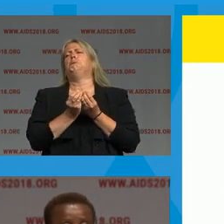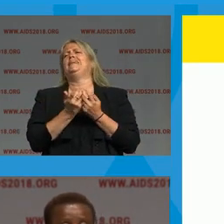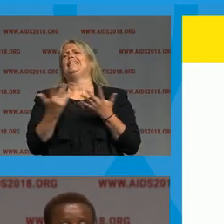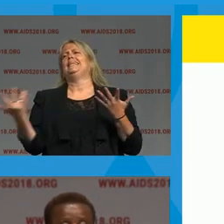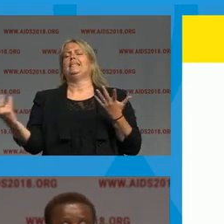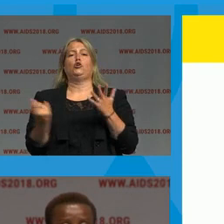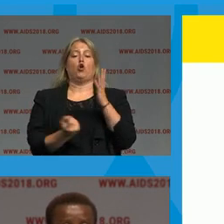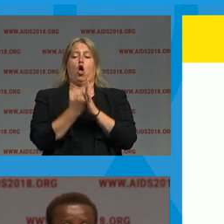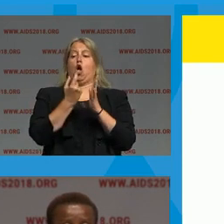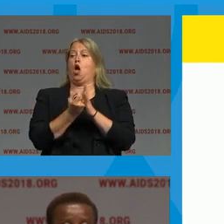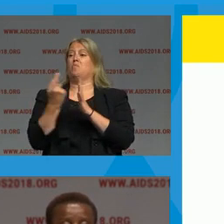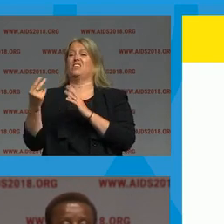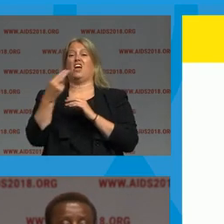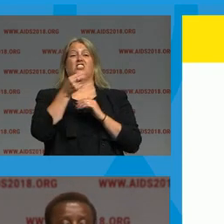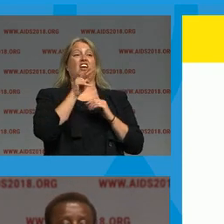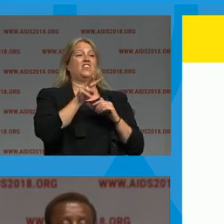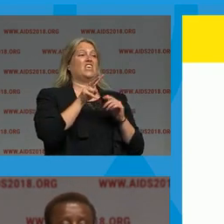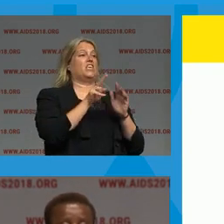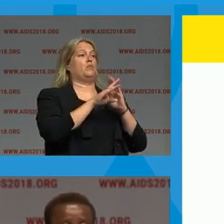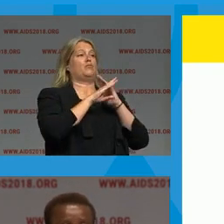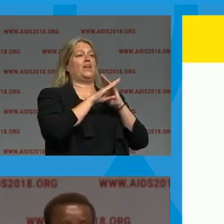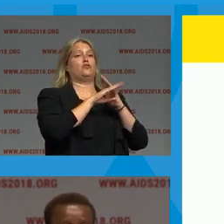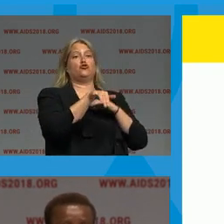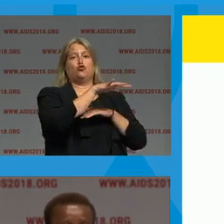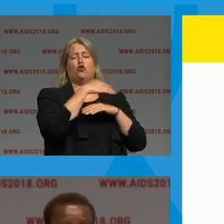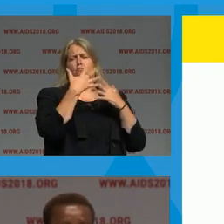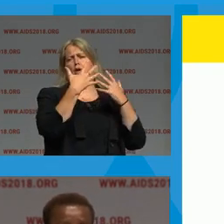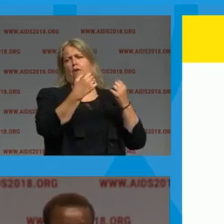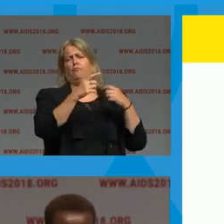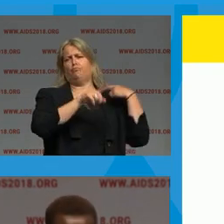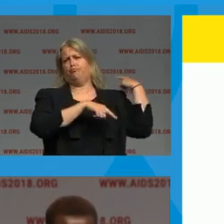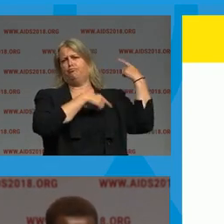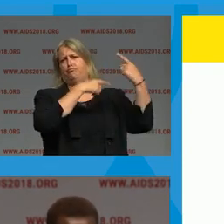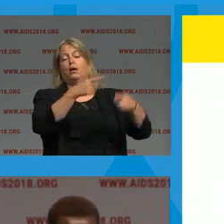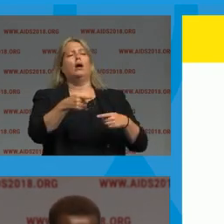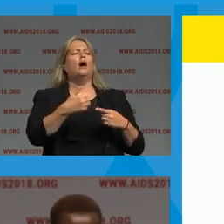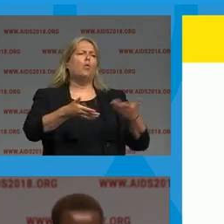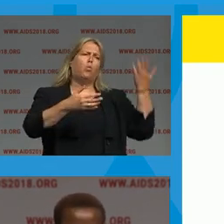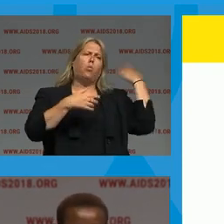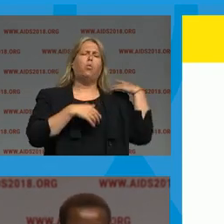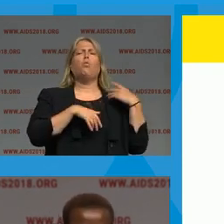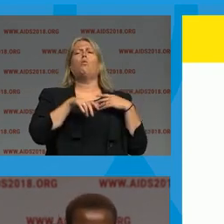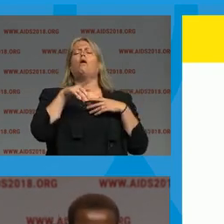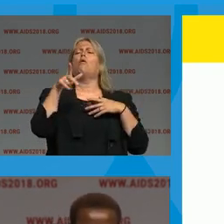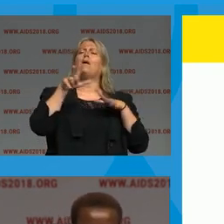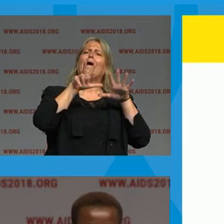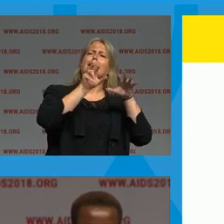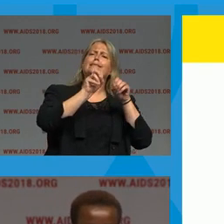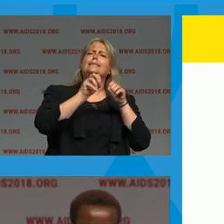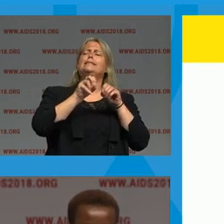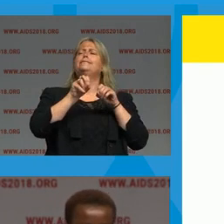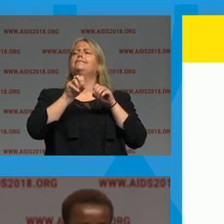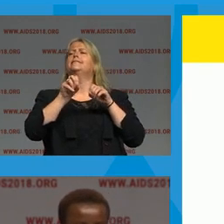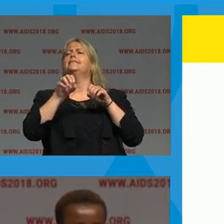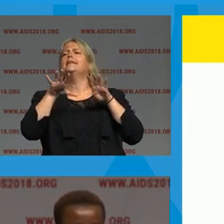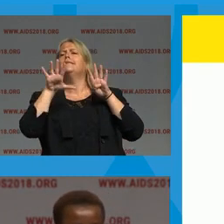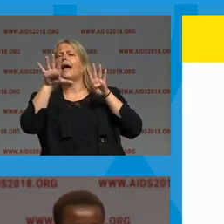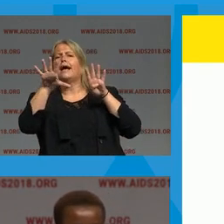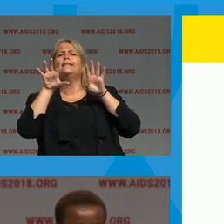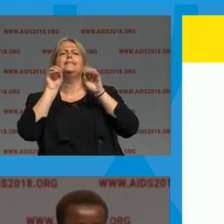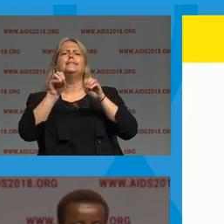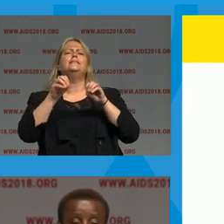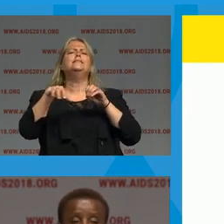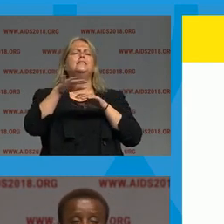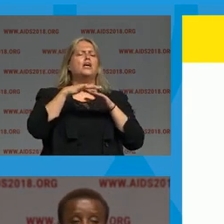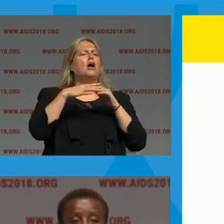for HIV prevention that have been delivered over time. Started in the 80s and the 90s with harm reduction and